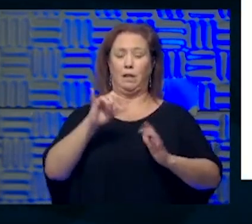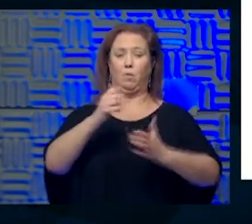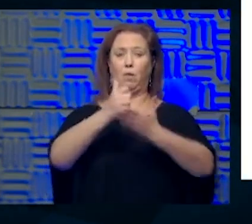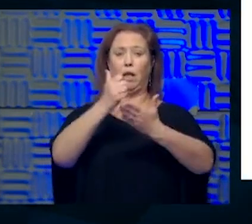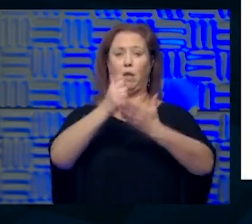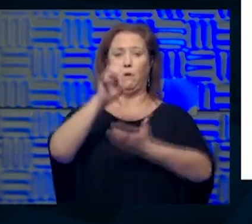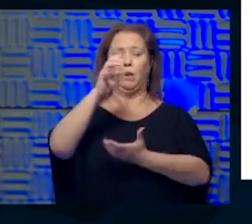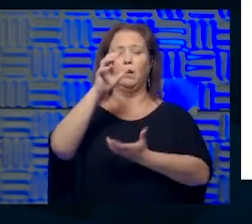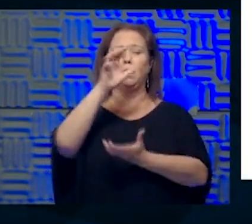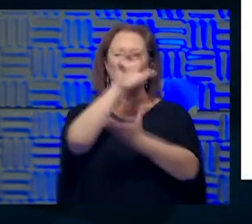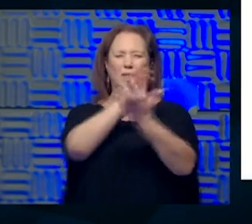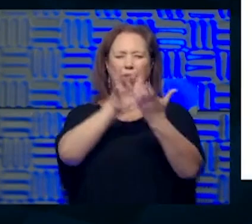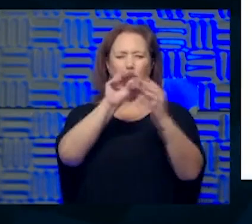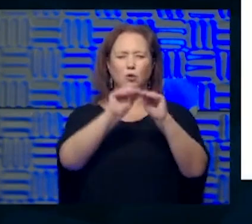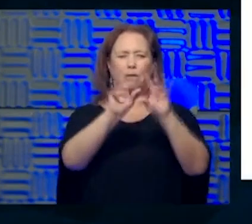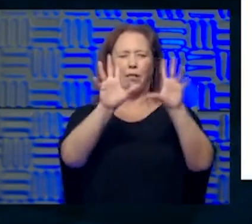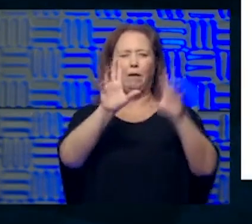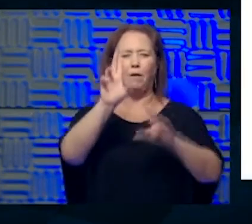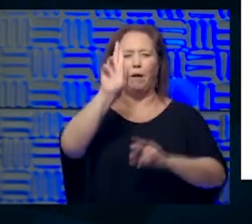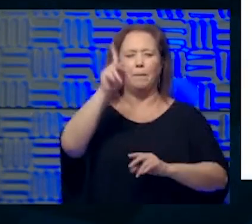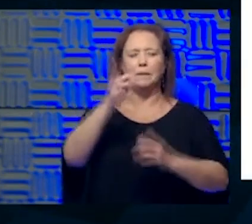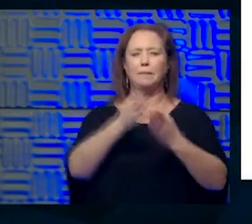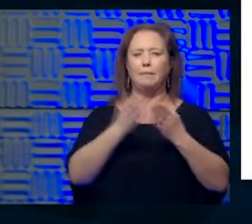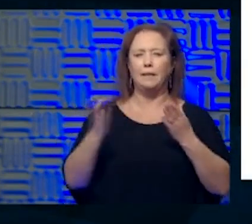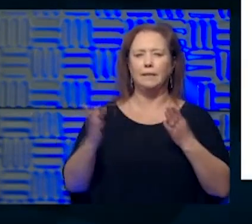with confusion issues.